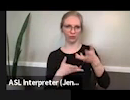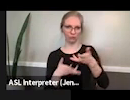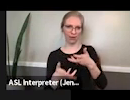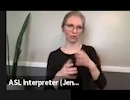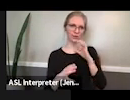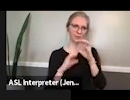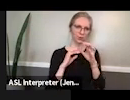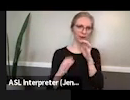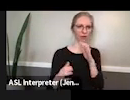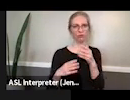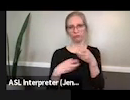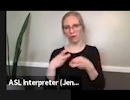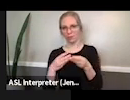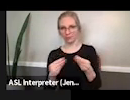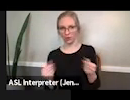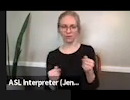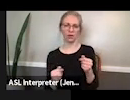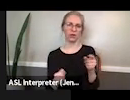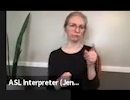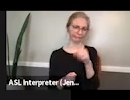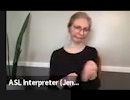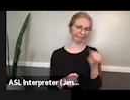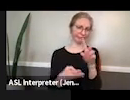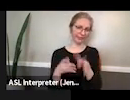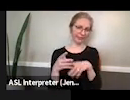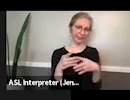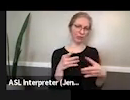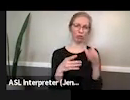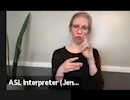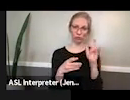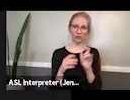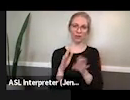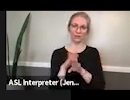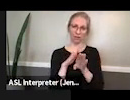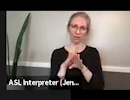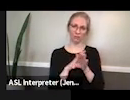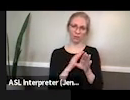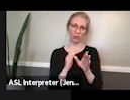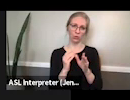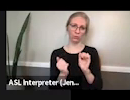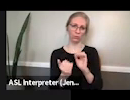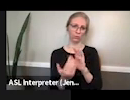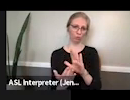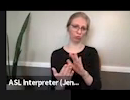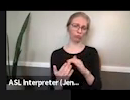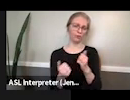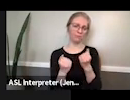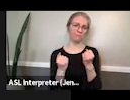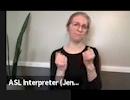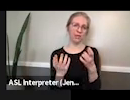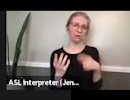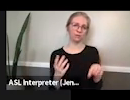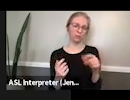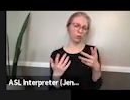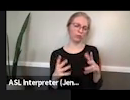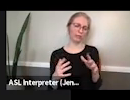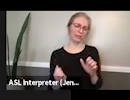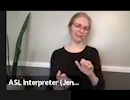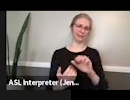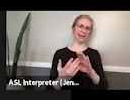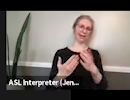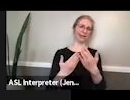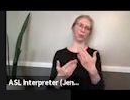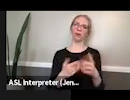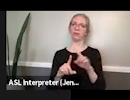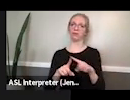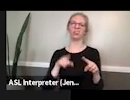My guess is that looks like a developmental approach that many of you take anyway, but this structures